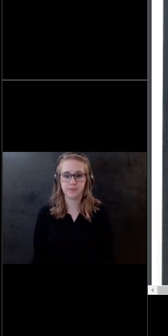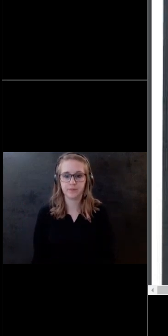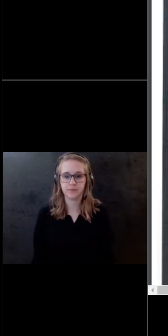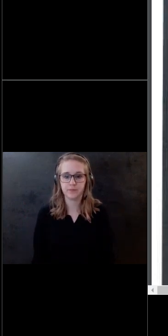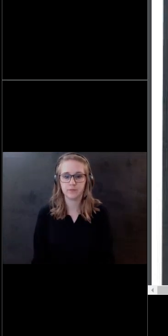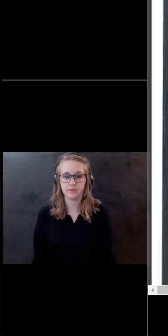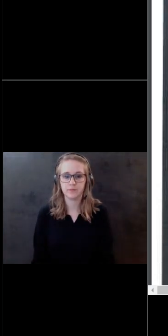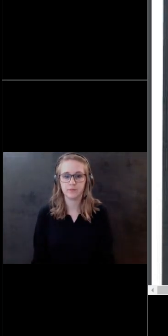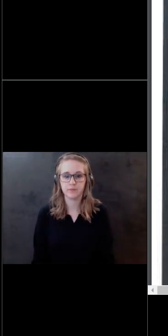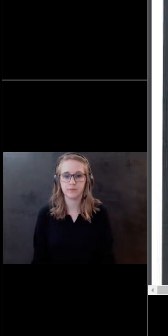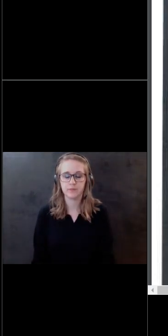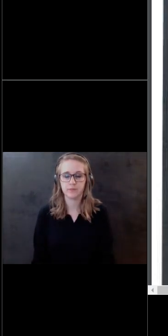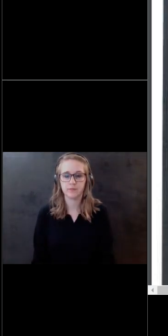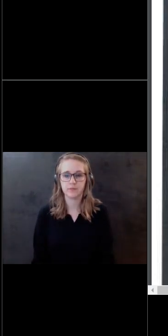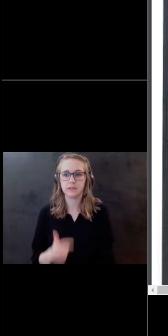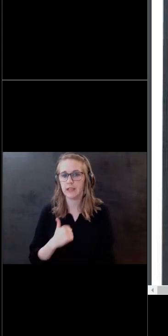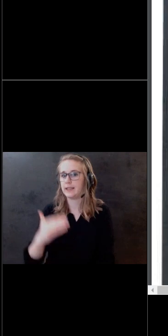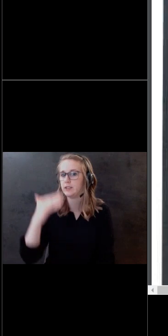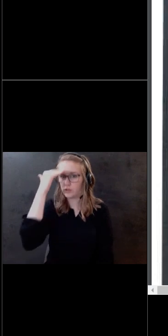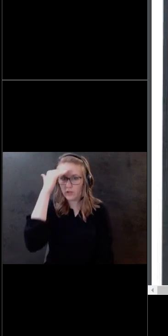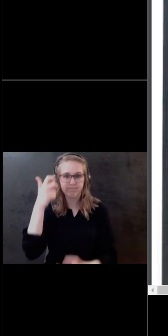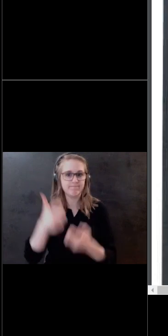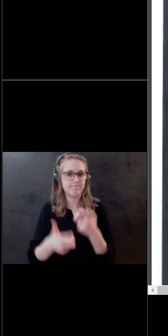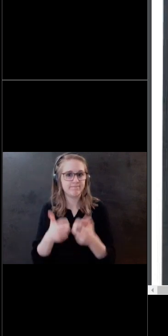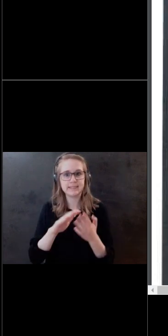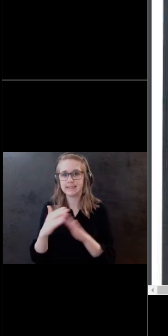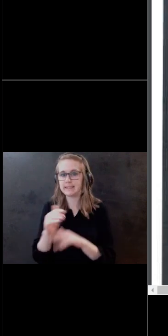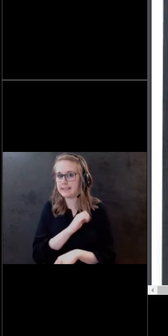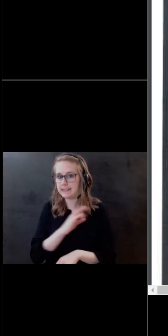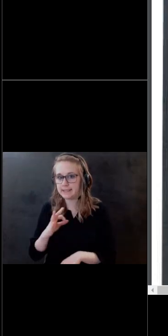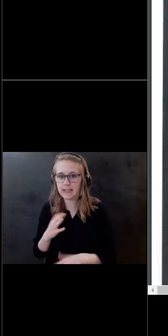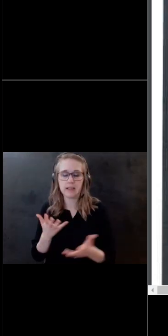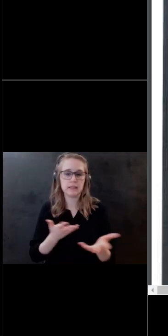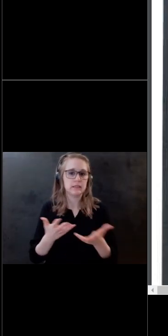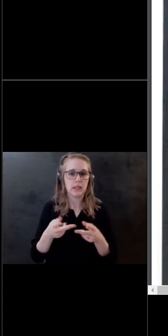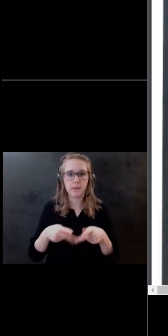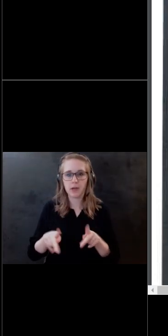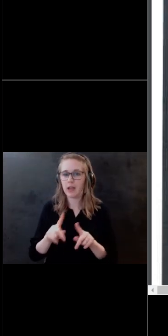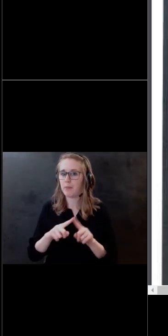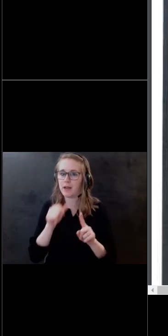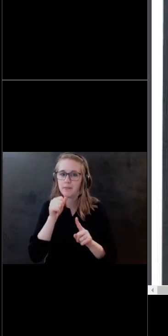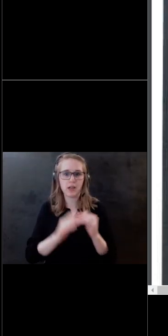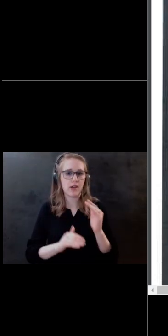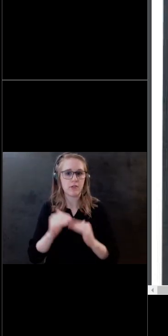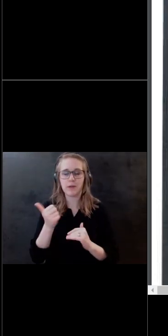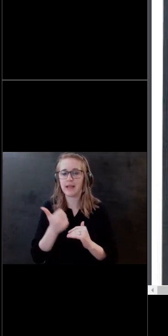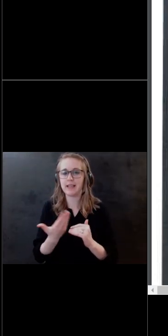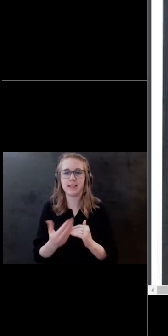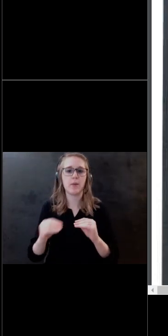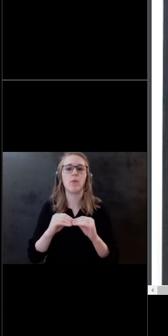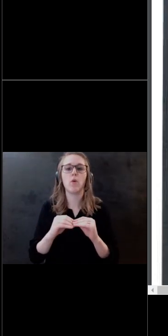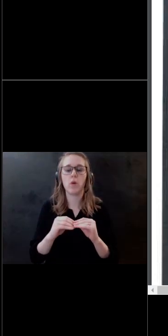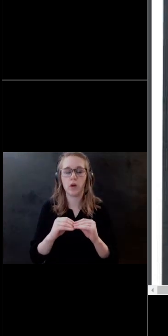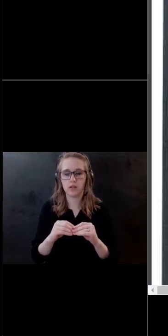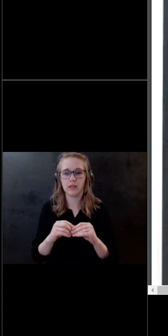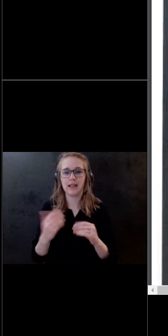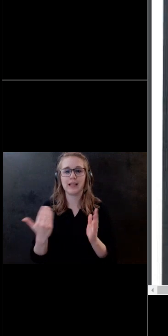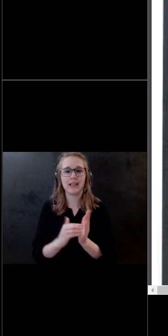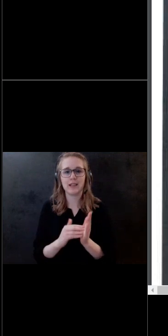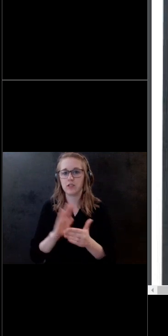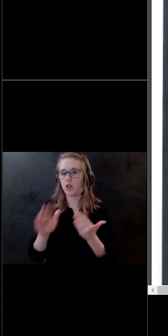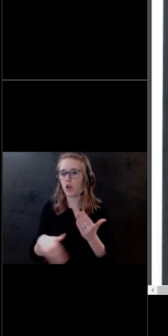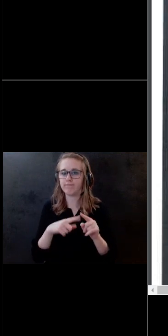I know there's difficulties with city staff and working through permitting, but I'm not comfortable with anything more than that. Again, this is all contingent